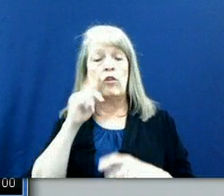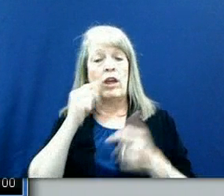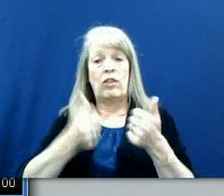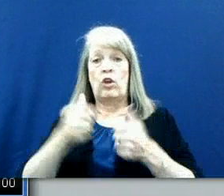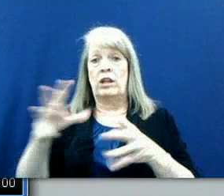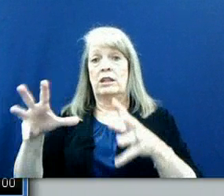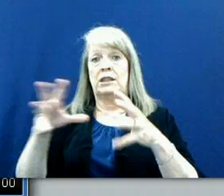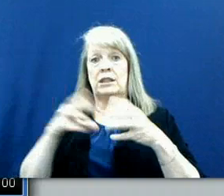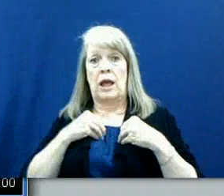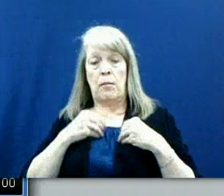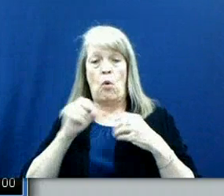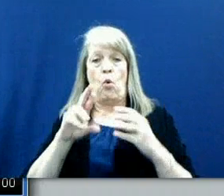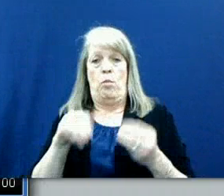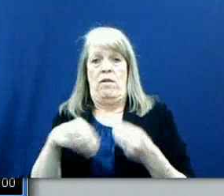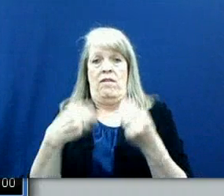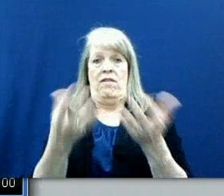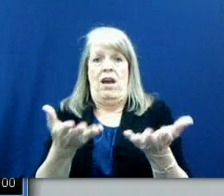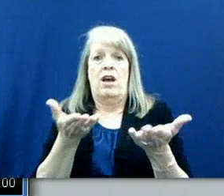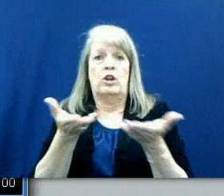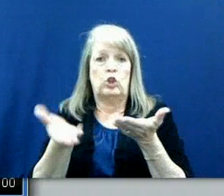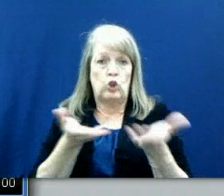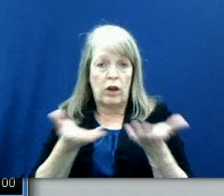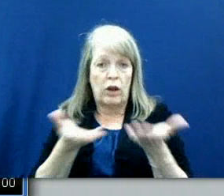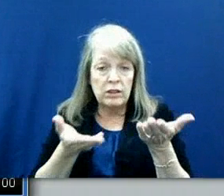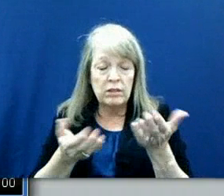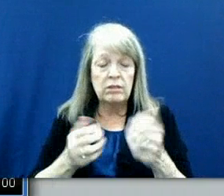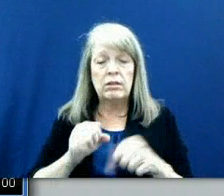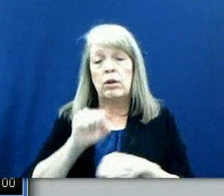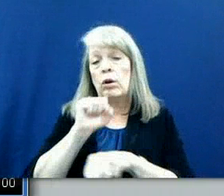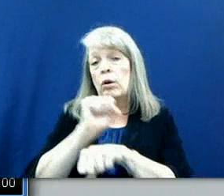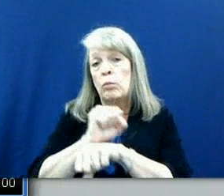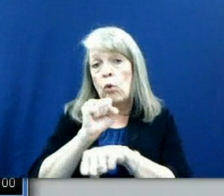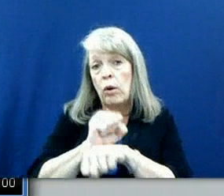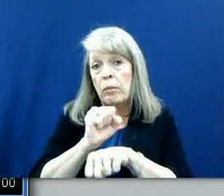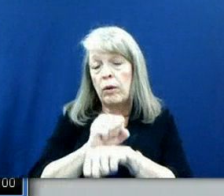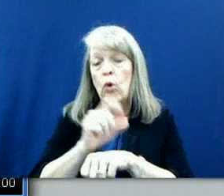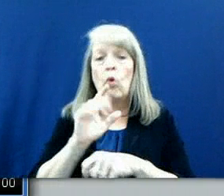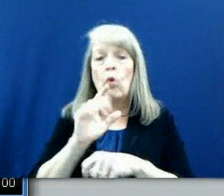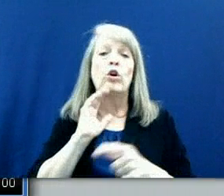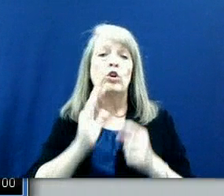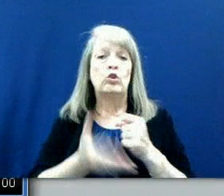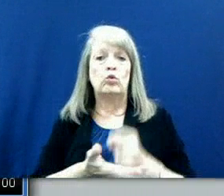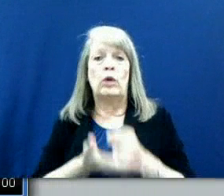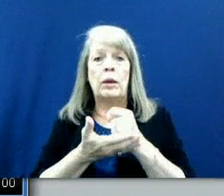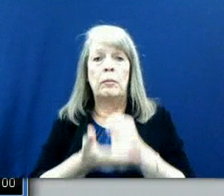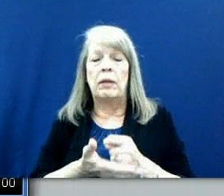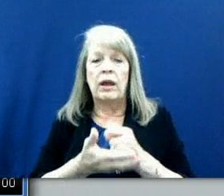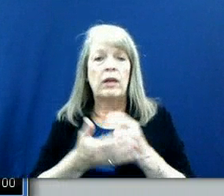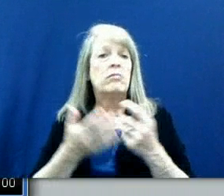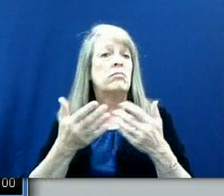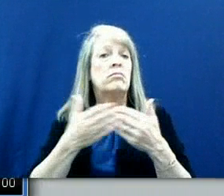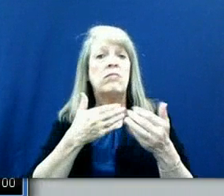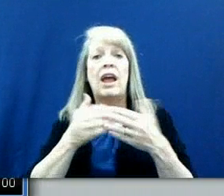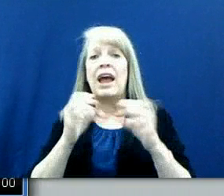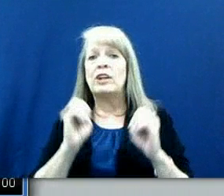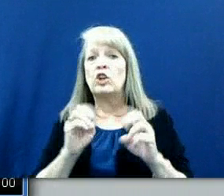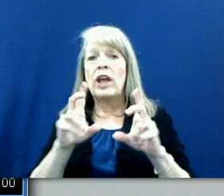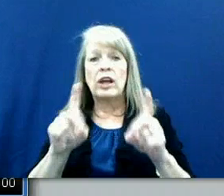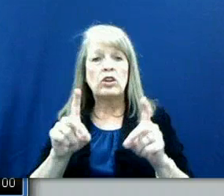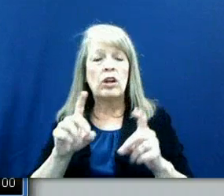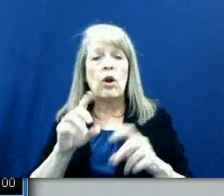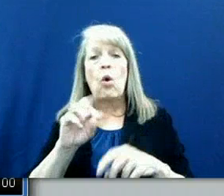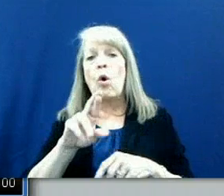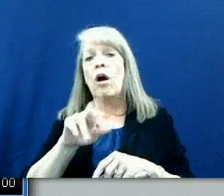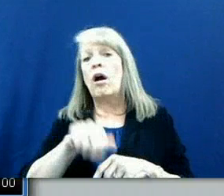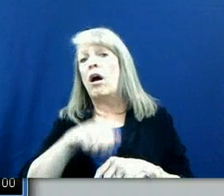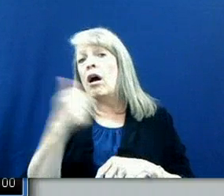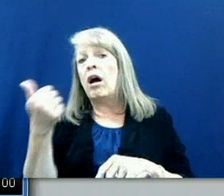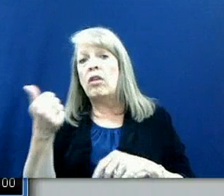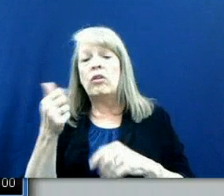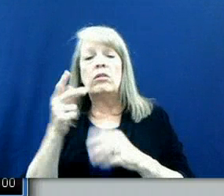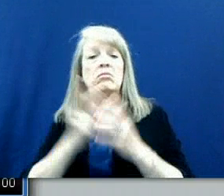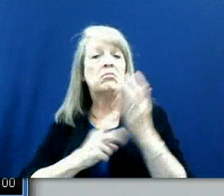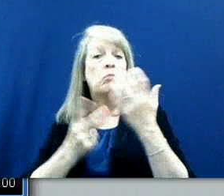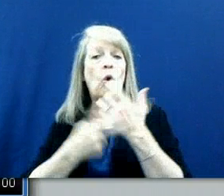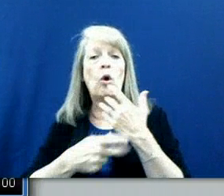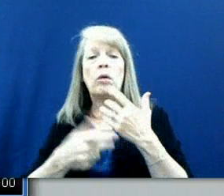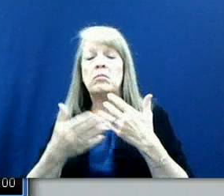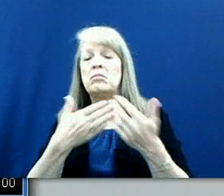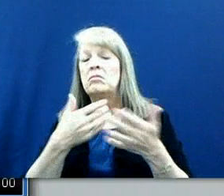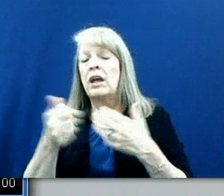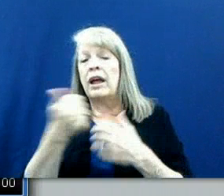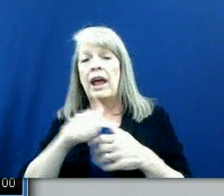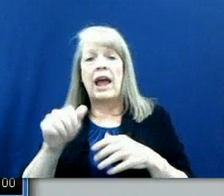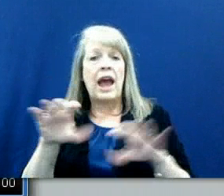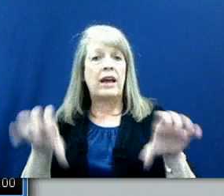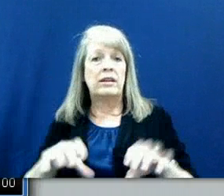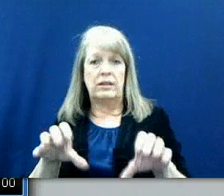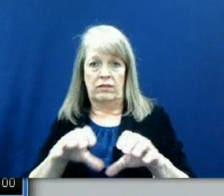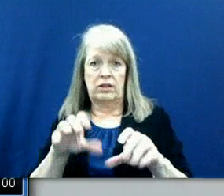for services, employment, or treatment in its educational and other programs and activities.